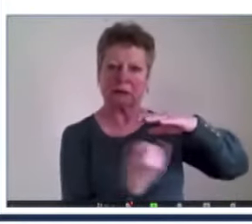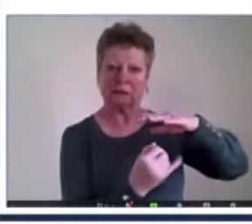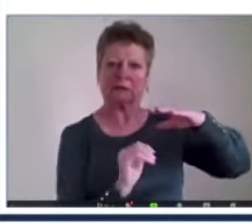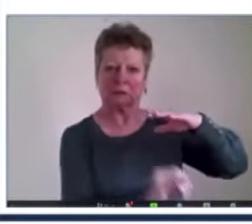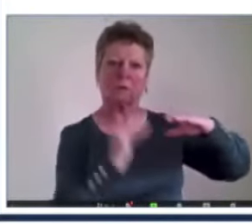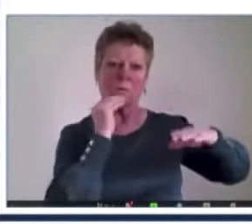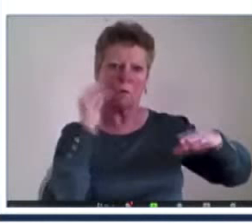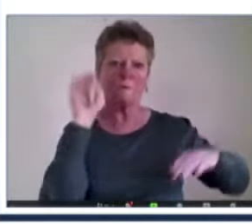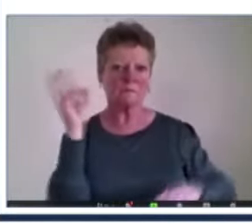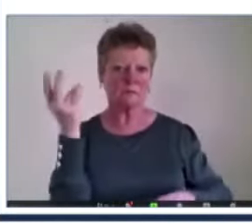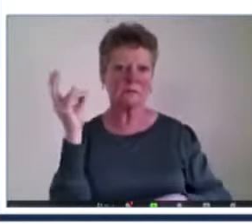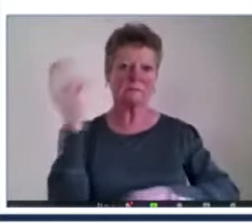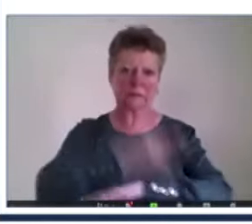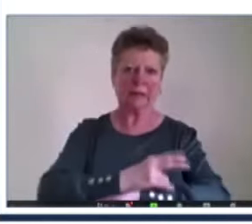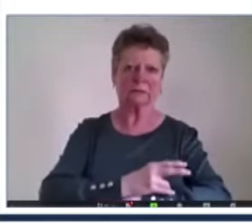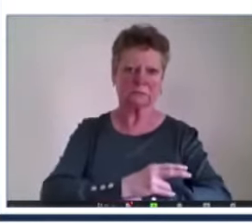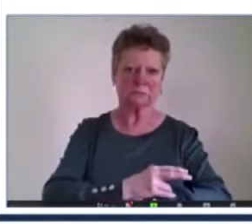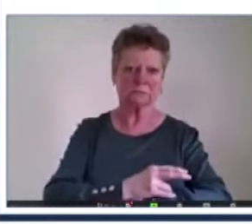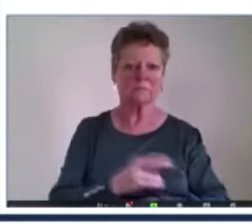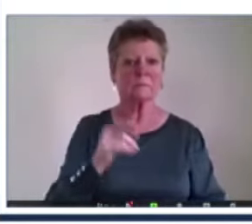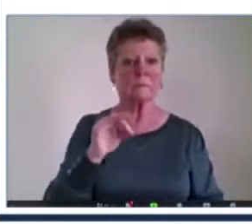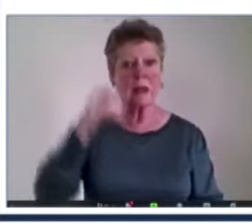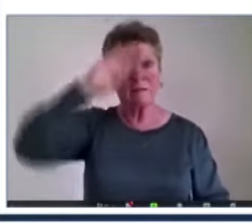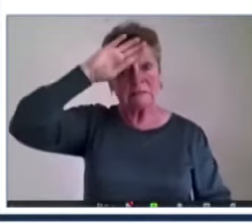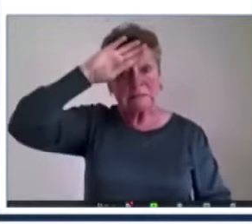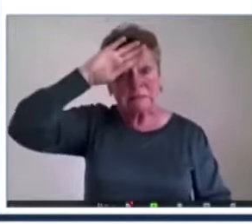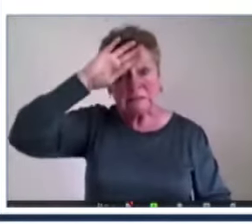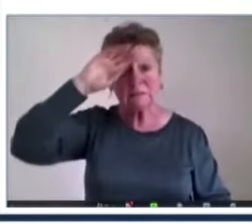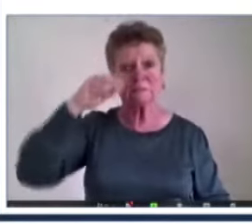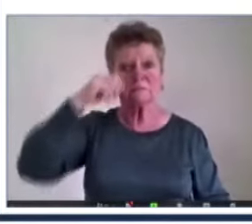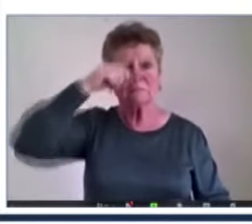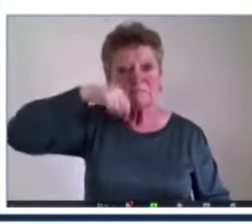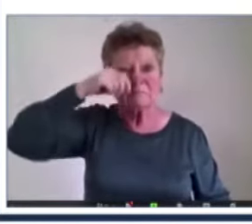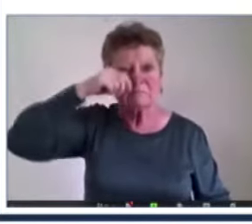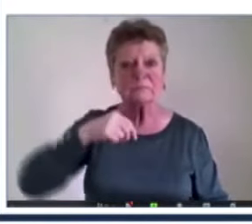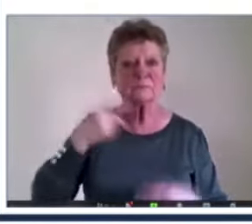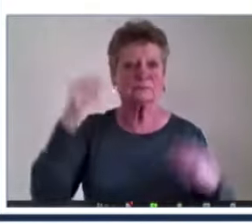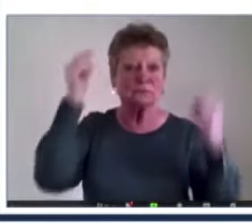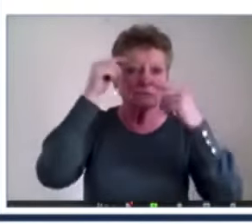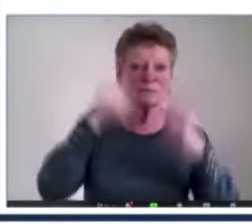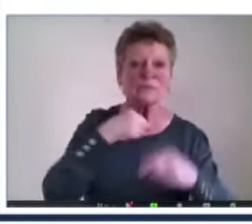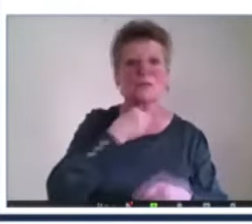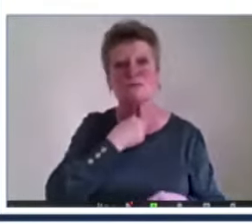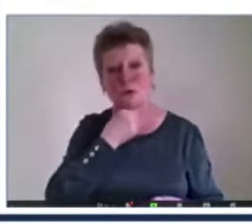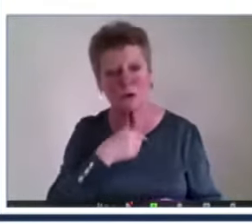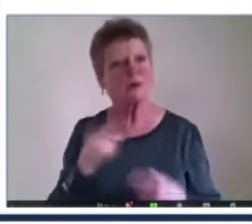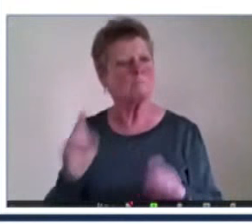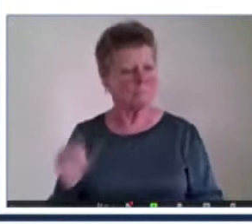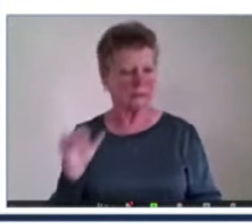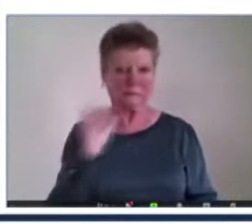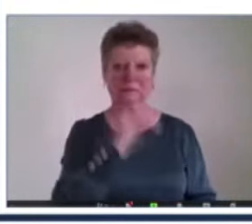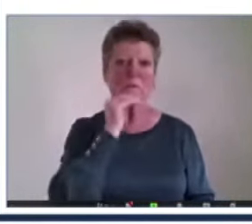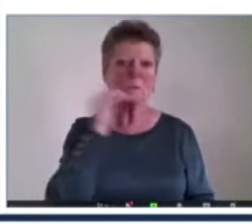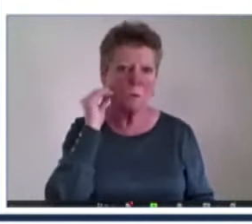So people who have symptoms of COVID-19 will still need to stay home, do the online self-assessment,